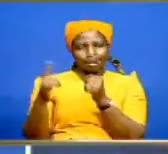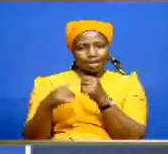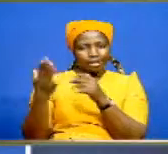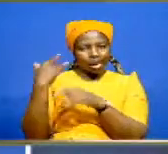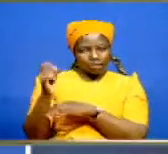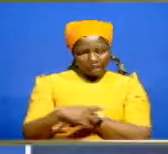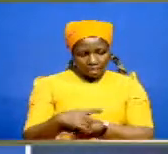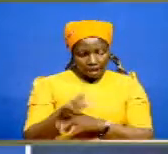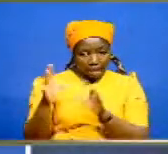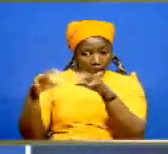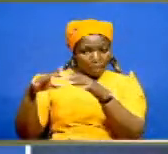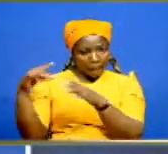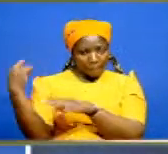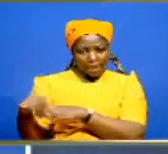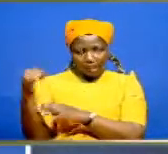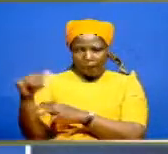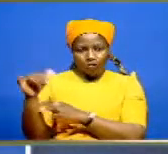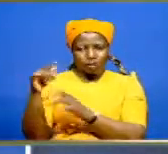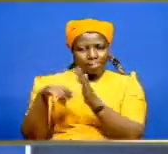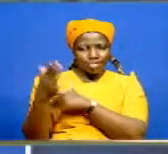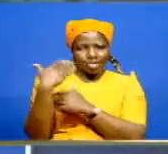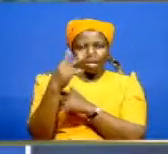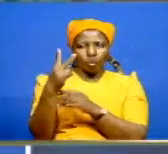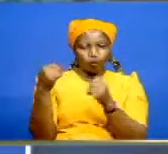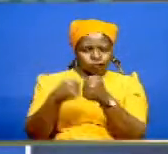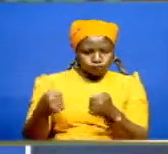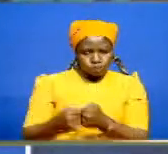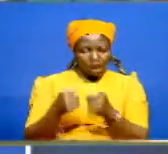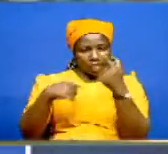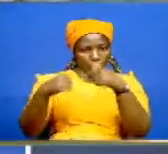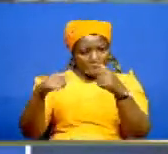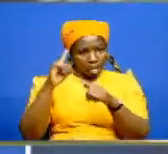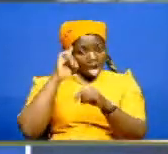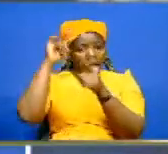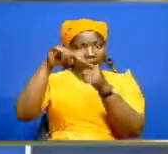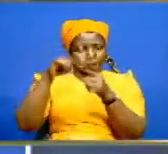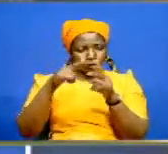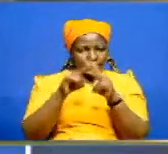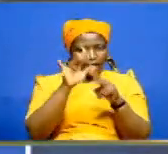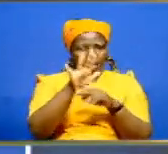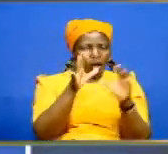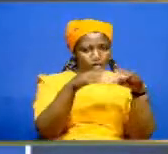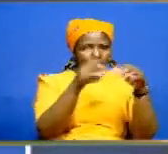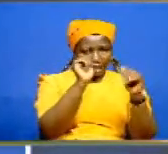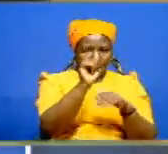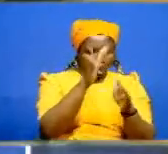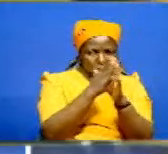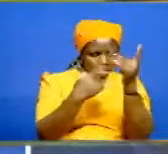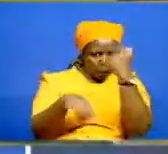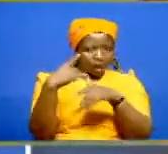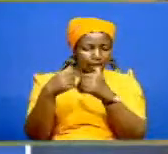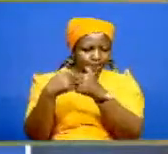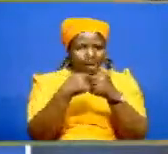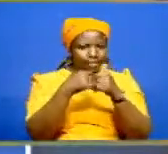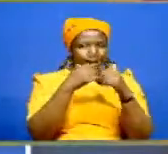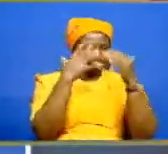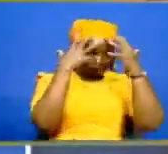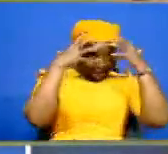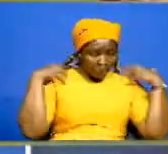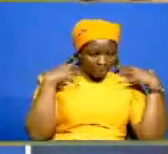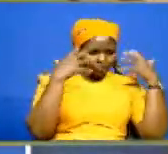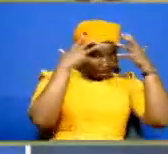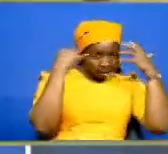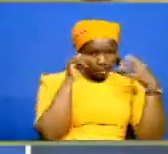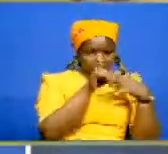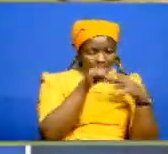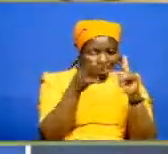is undefeated in their last two matches in the competition and they will be looking to start their Group A campaign with a victory over Simba. Meanwhile, Simba were held